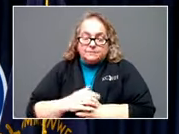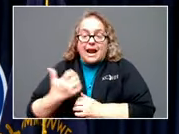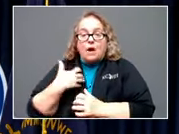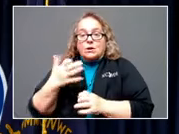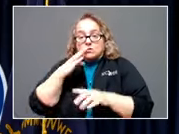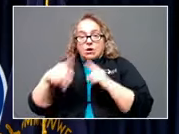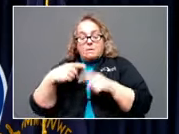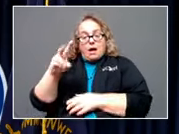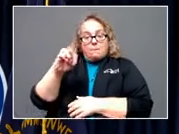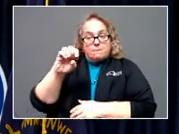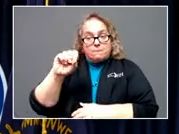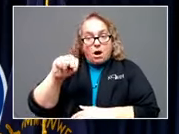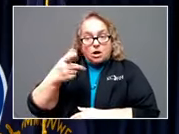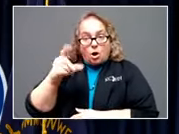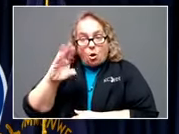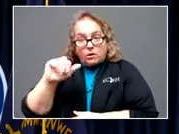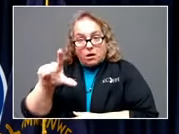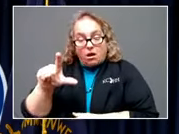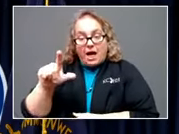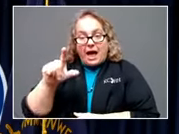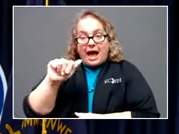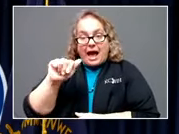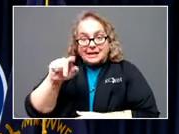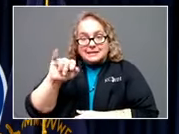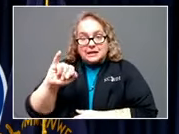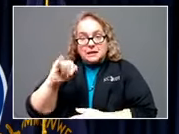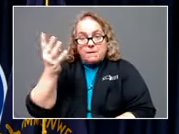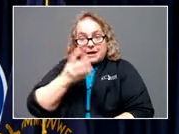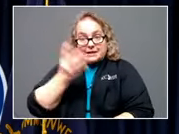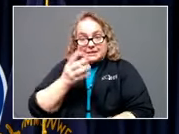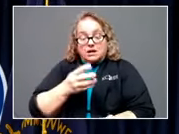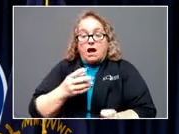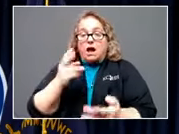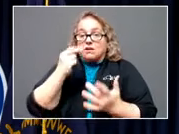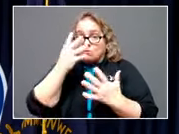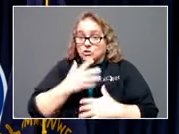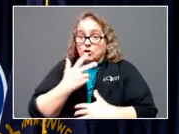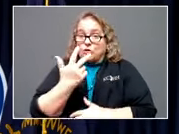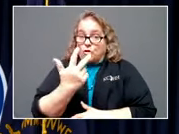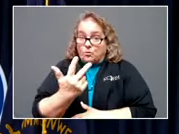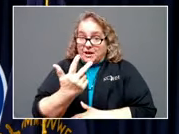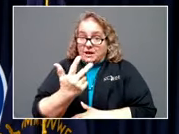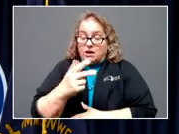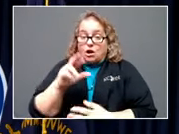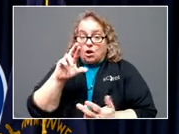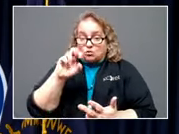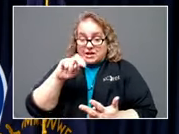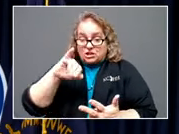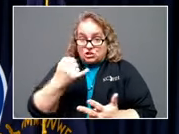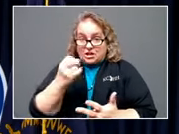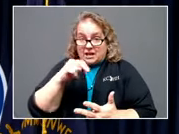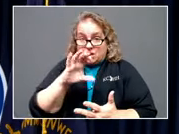3 monoclonal antibodies that are FDA authorized for COVID-19 in the United States, so Regen-COVID and BAM-ETE,